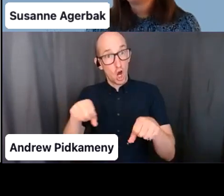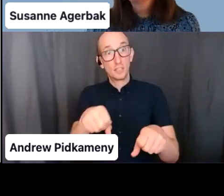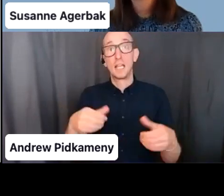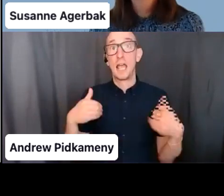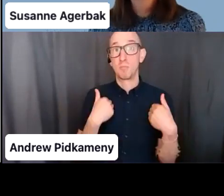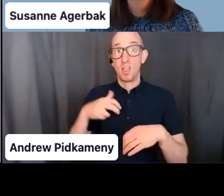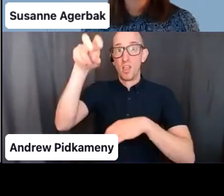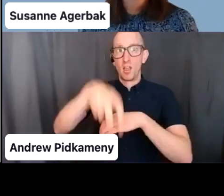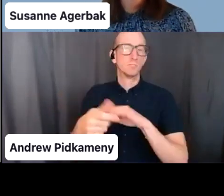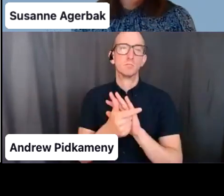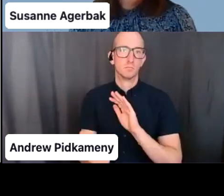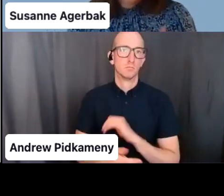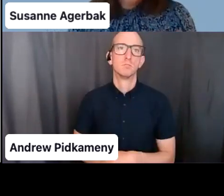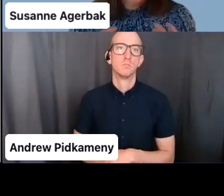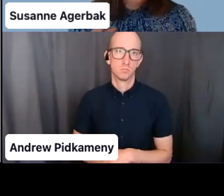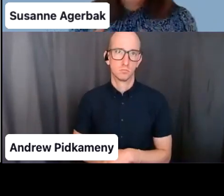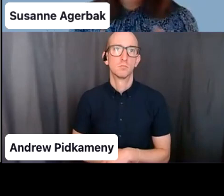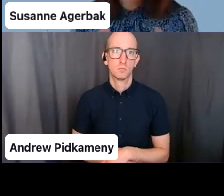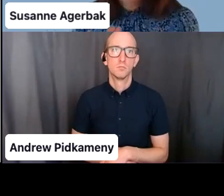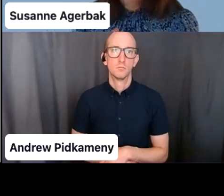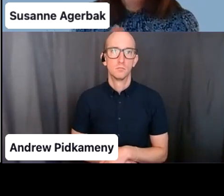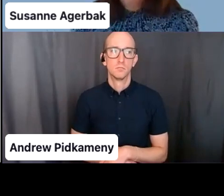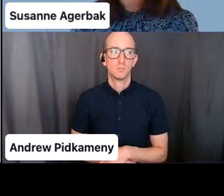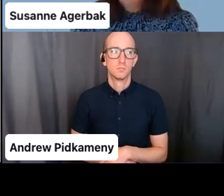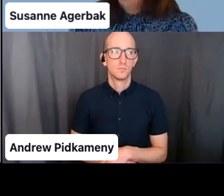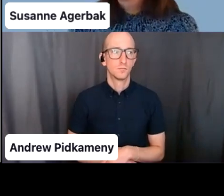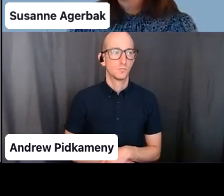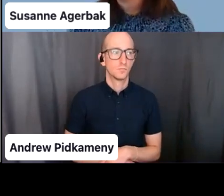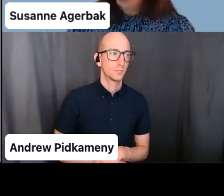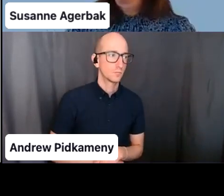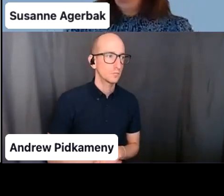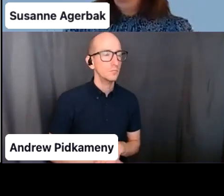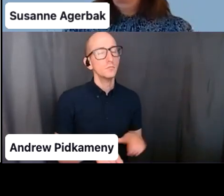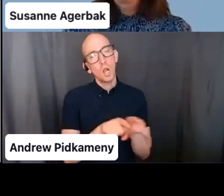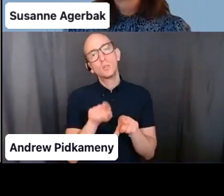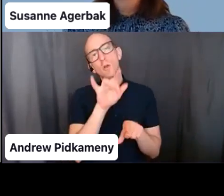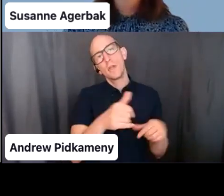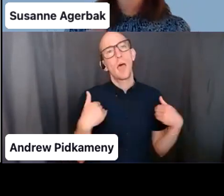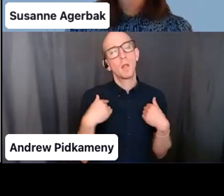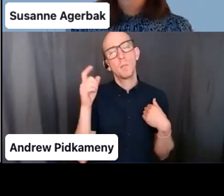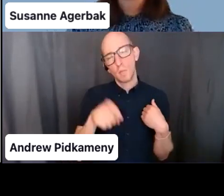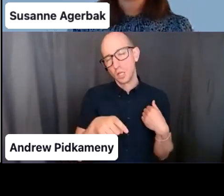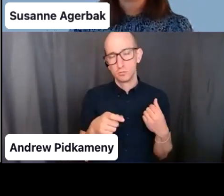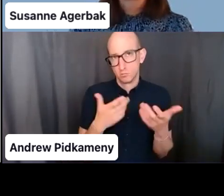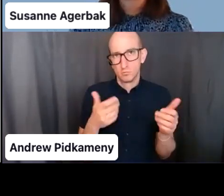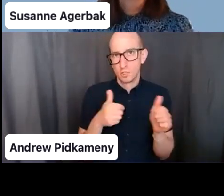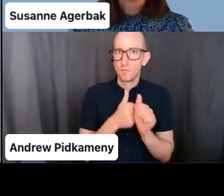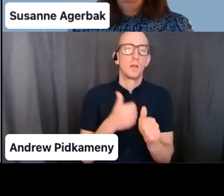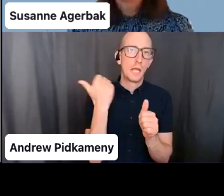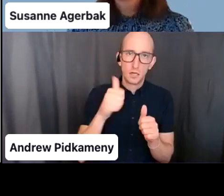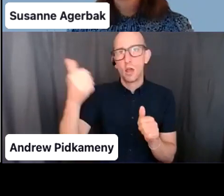The owner also needs to follow any other regulations applying to their animal, such as licensing